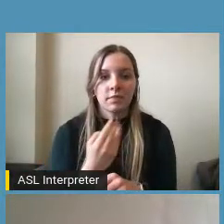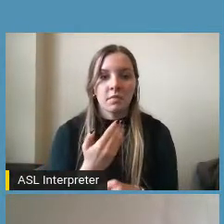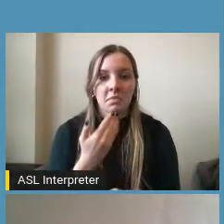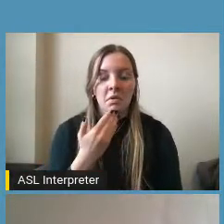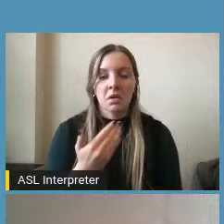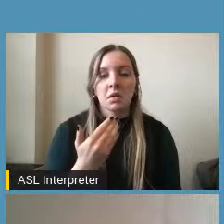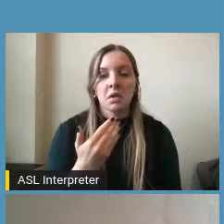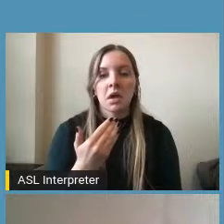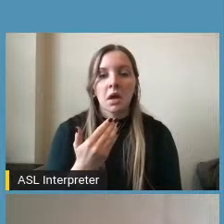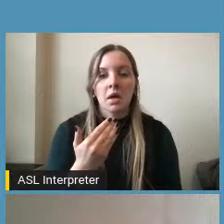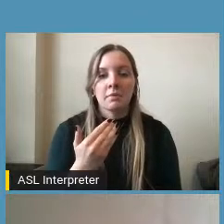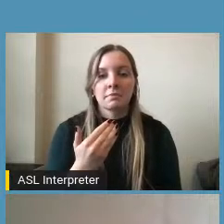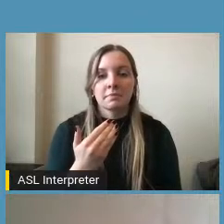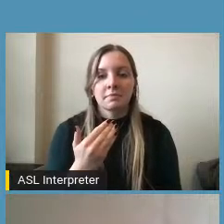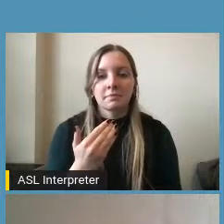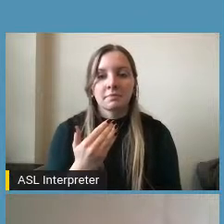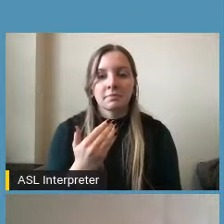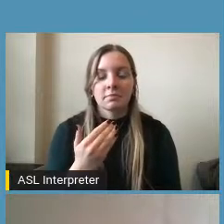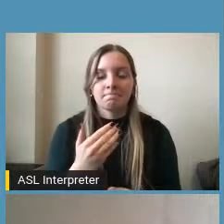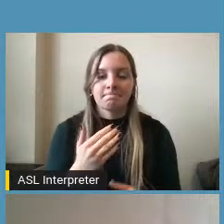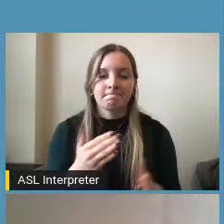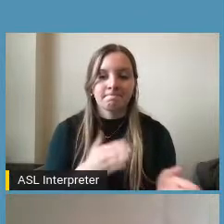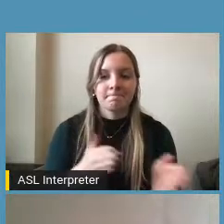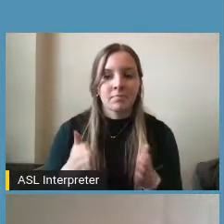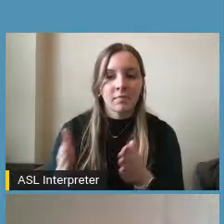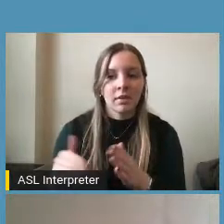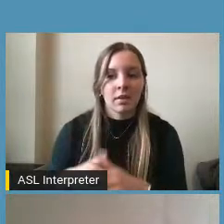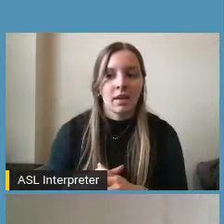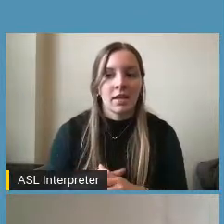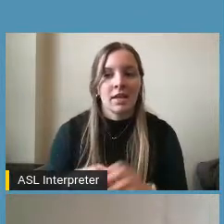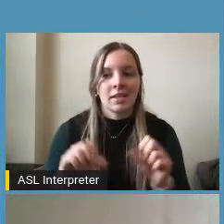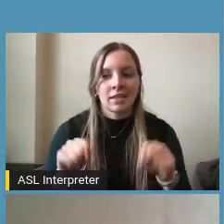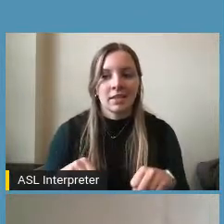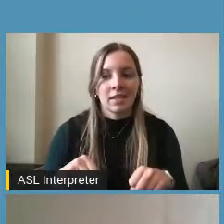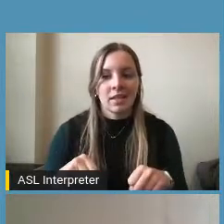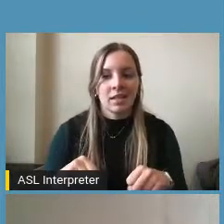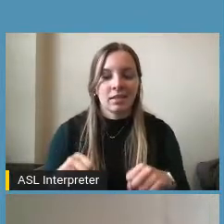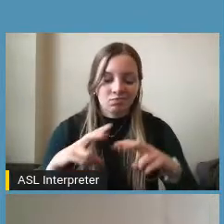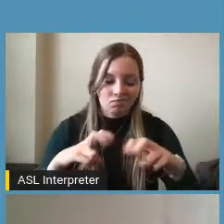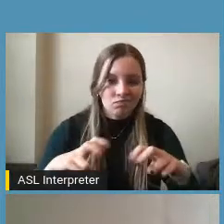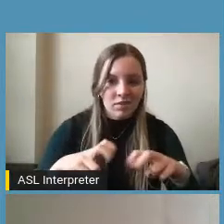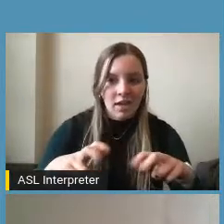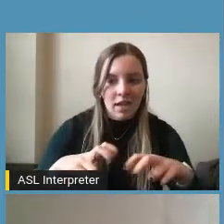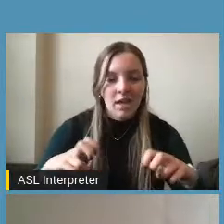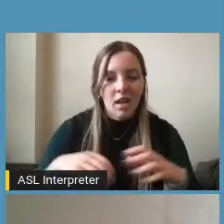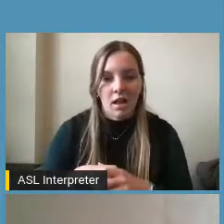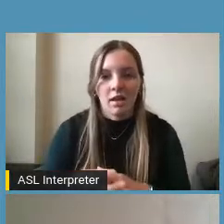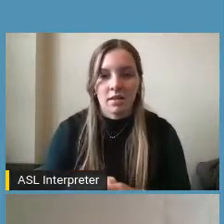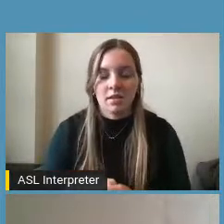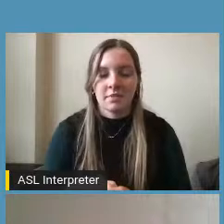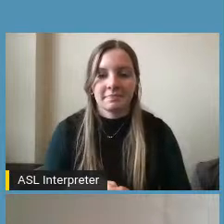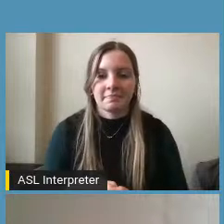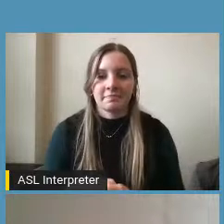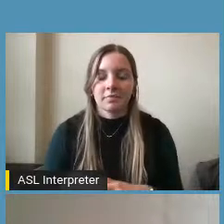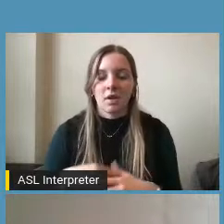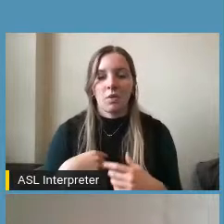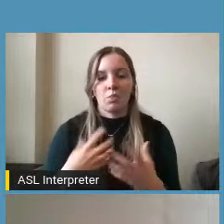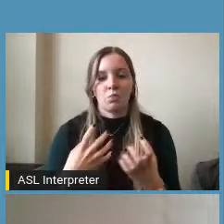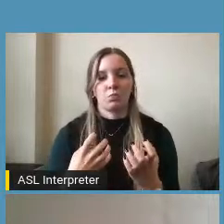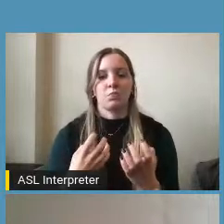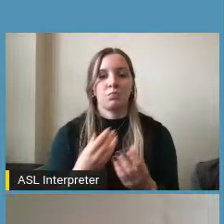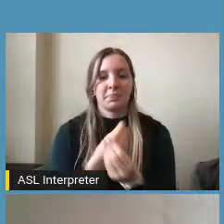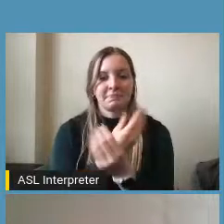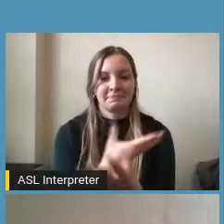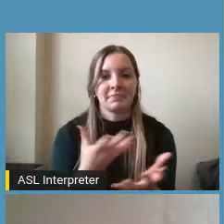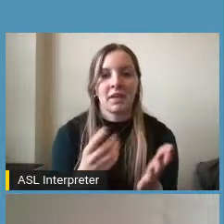and quantitatively evaluated. So I want to show you a couple examples of this. And the examples that I'm showing